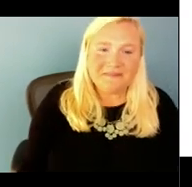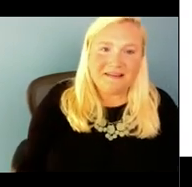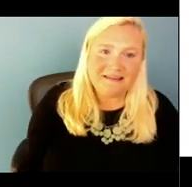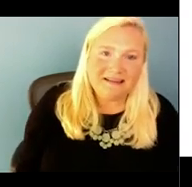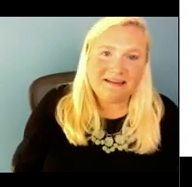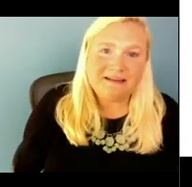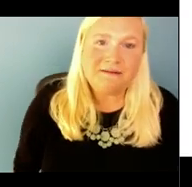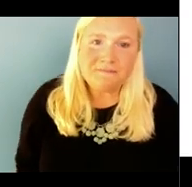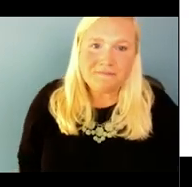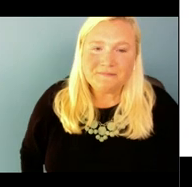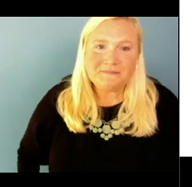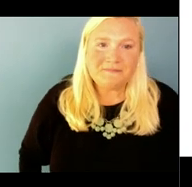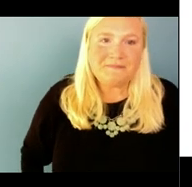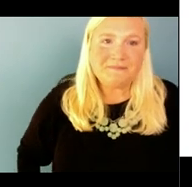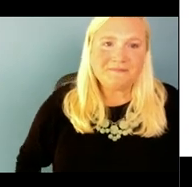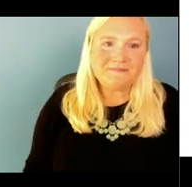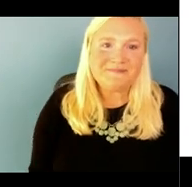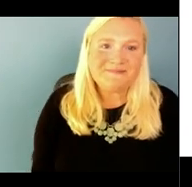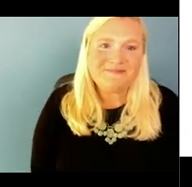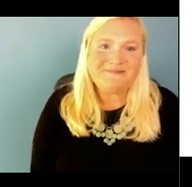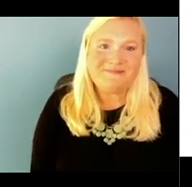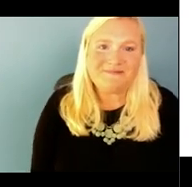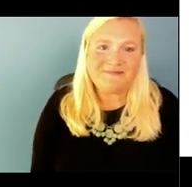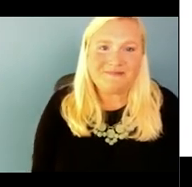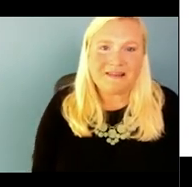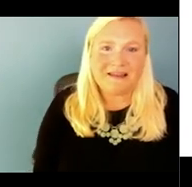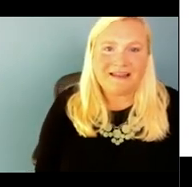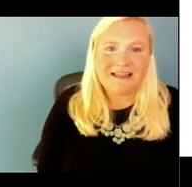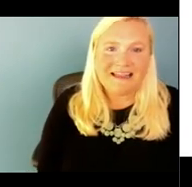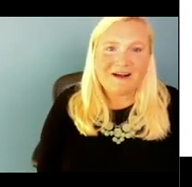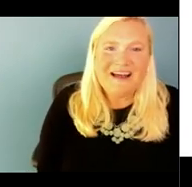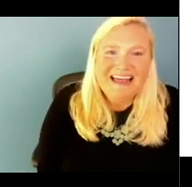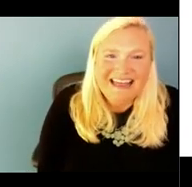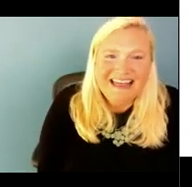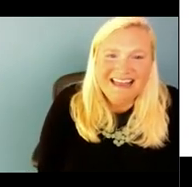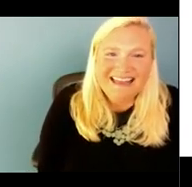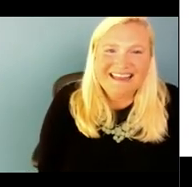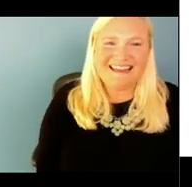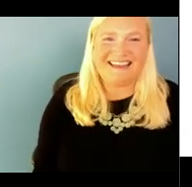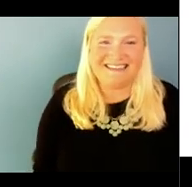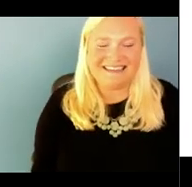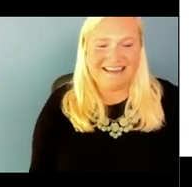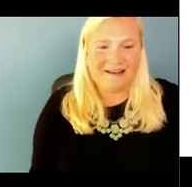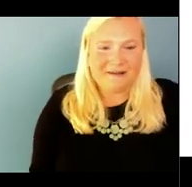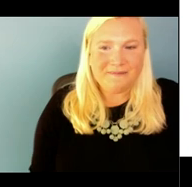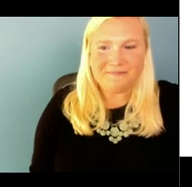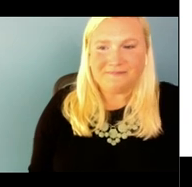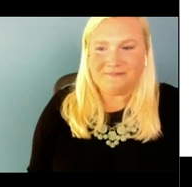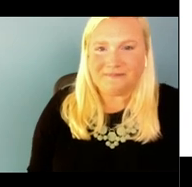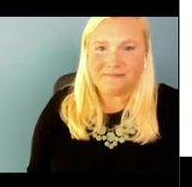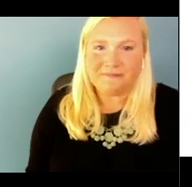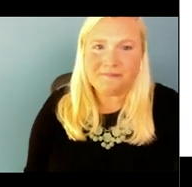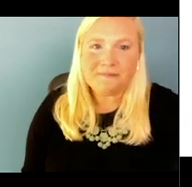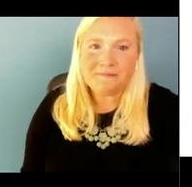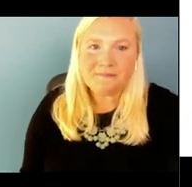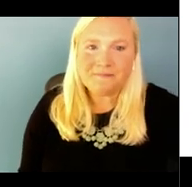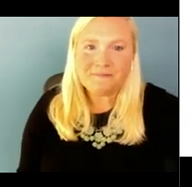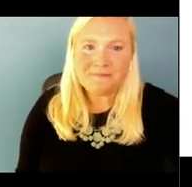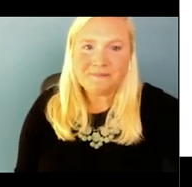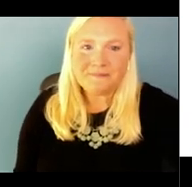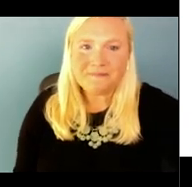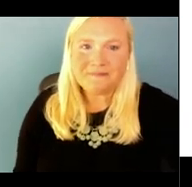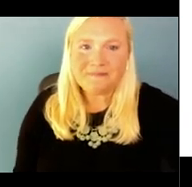Fantastic. Scott, anything to add to that? That was a terrific answer. To take some of that pressure off yourself, yeah, you don't